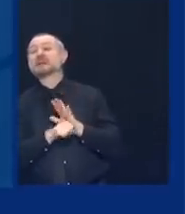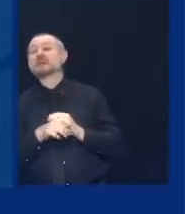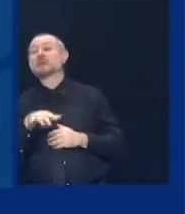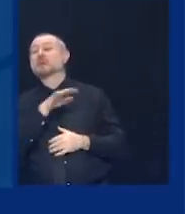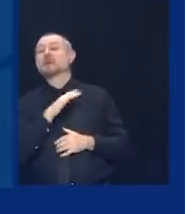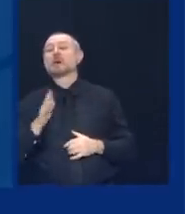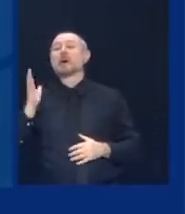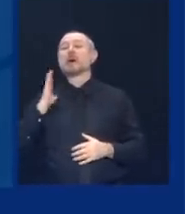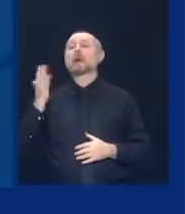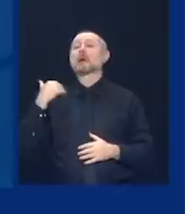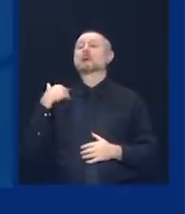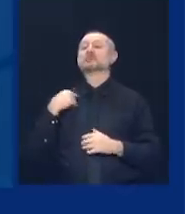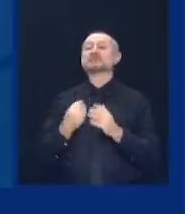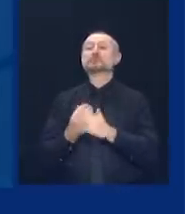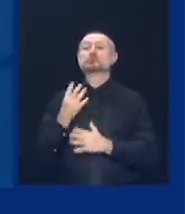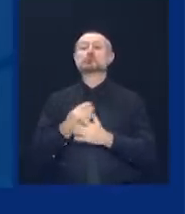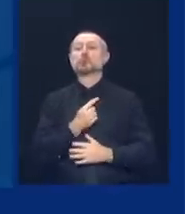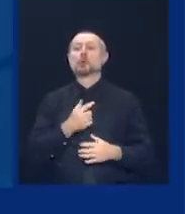spring.